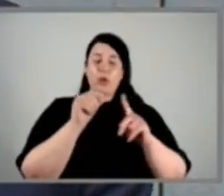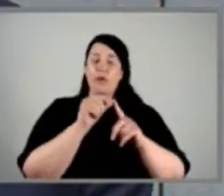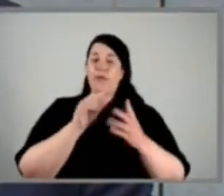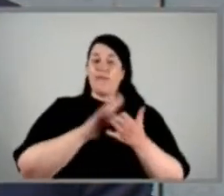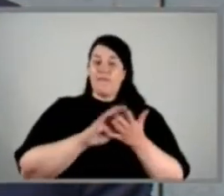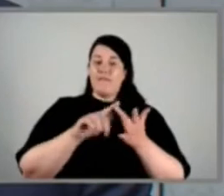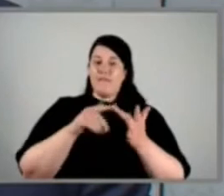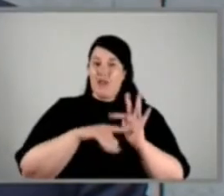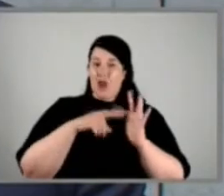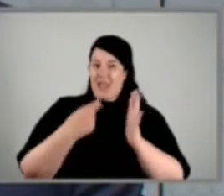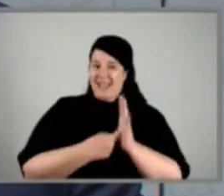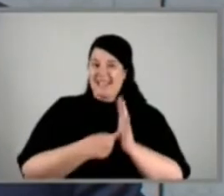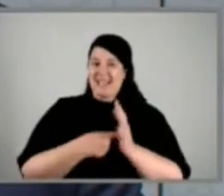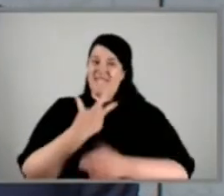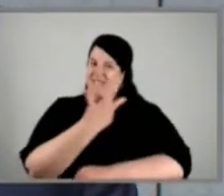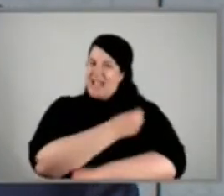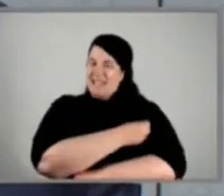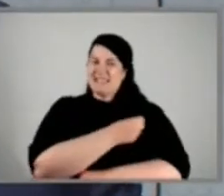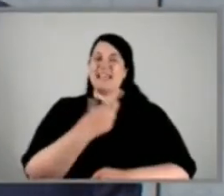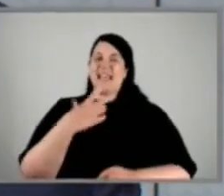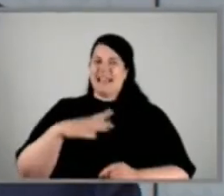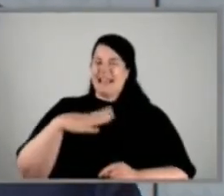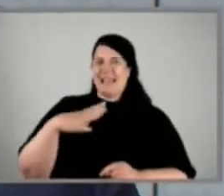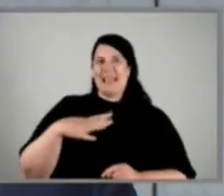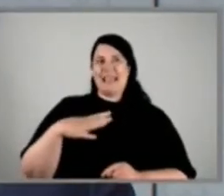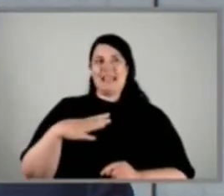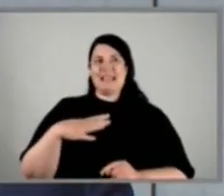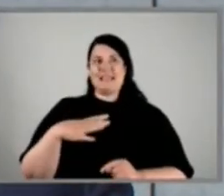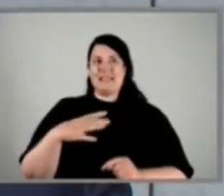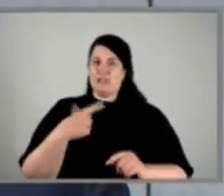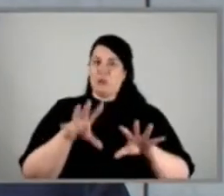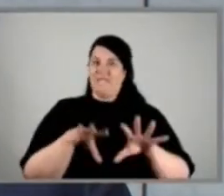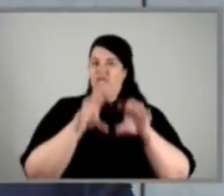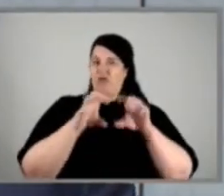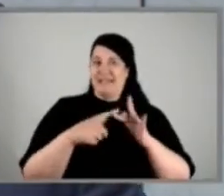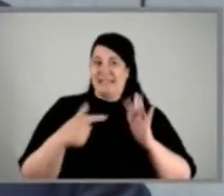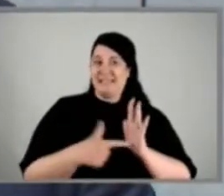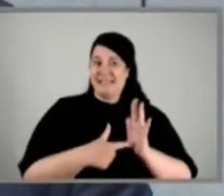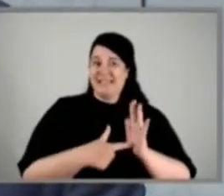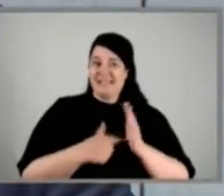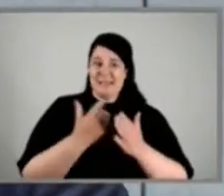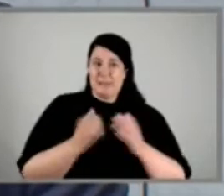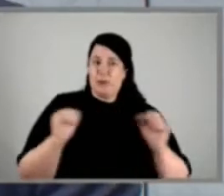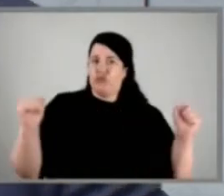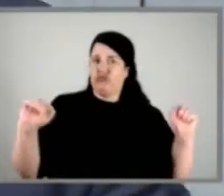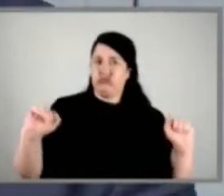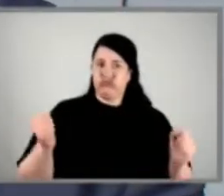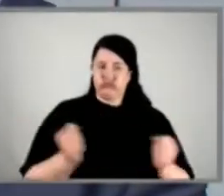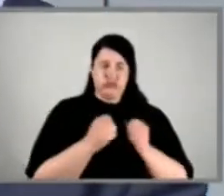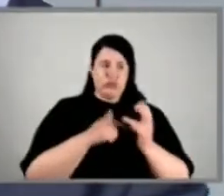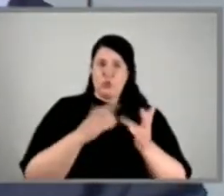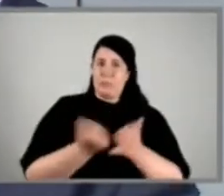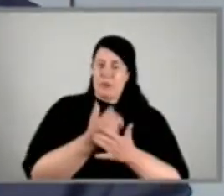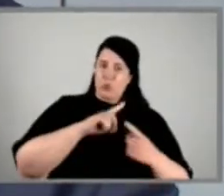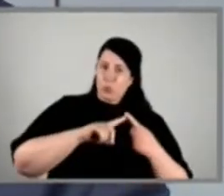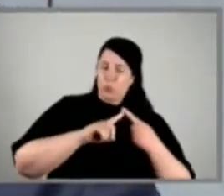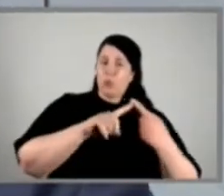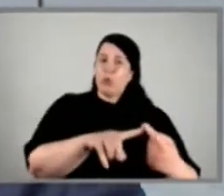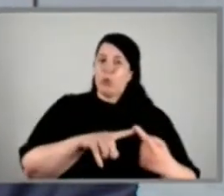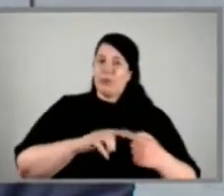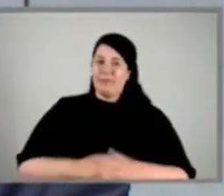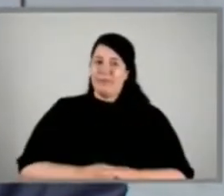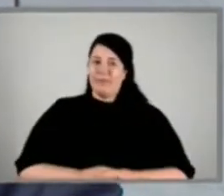at very, you've got to freeze it basically, or keep it at very low temperatures, right? If that's the model vaccine